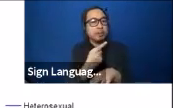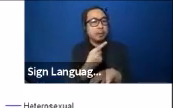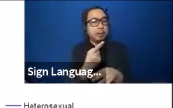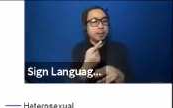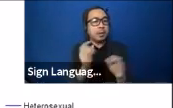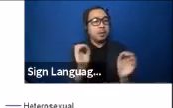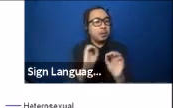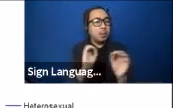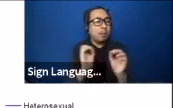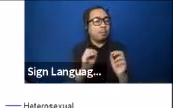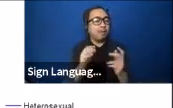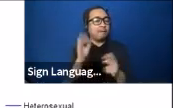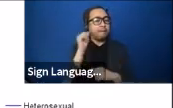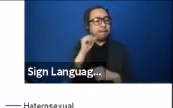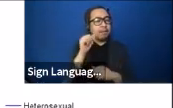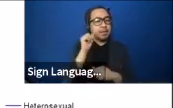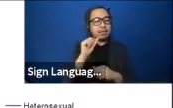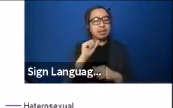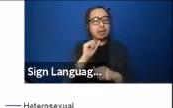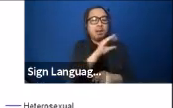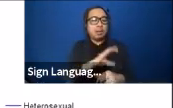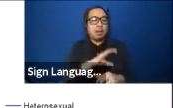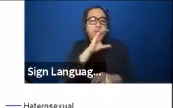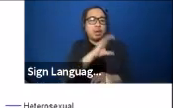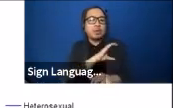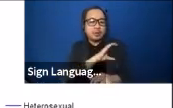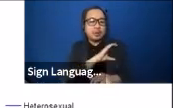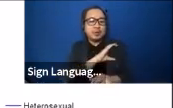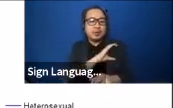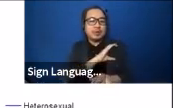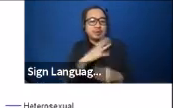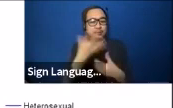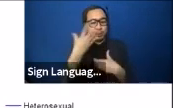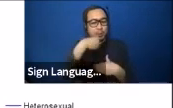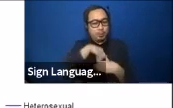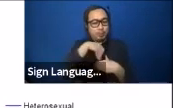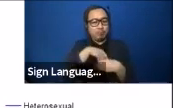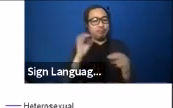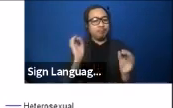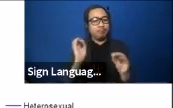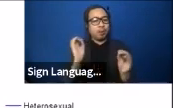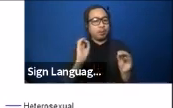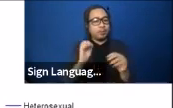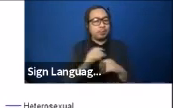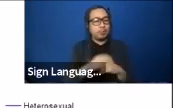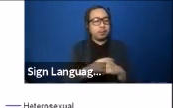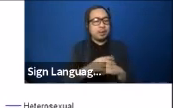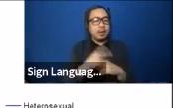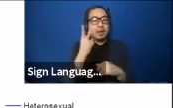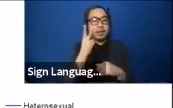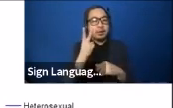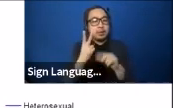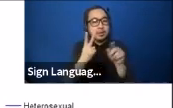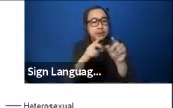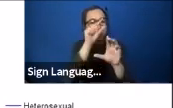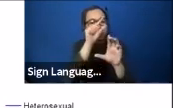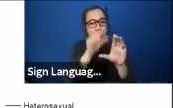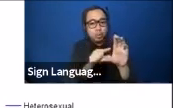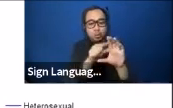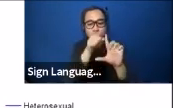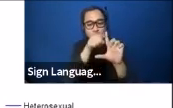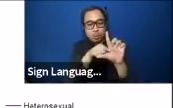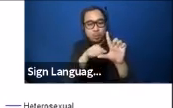feminine traits at all. So we can see in this figure that the heterosexual,